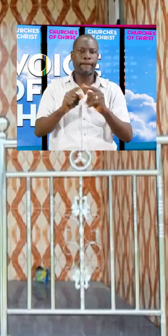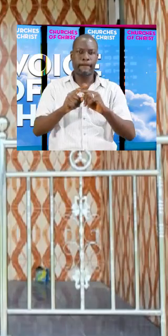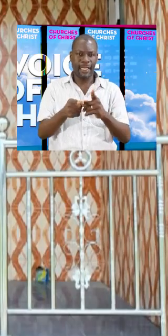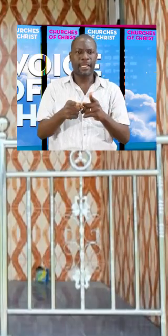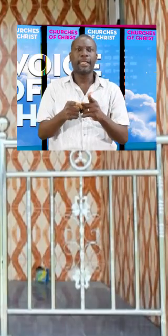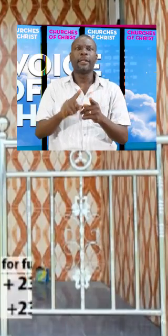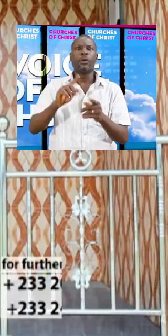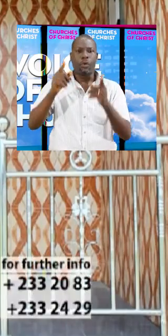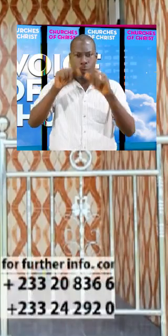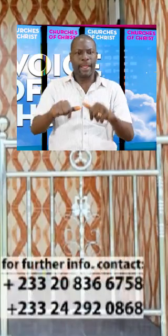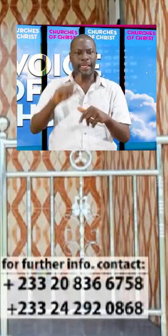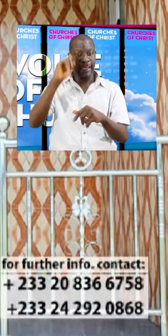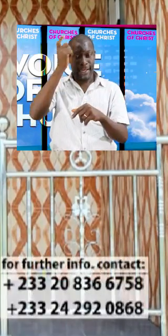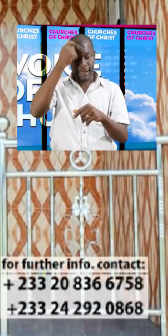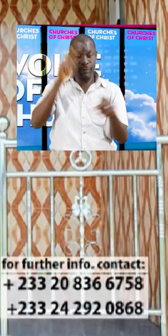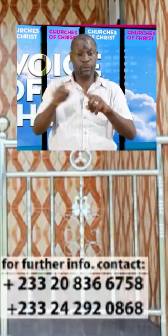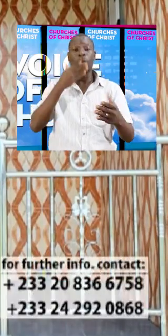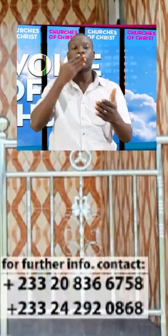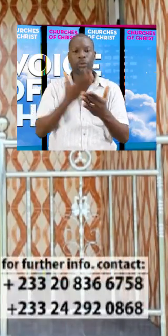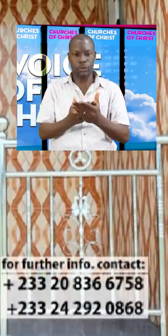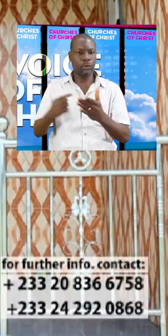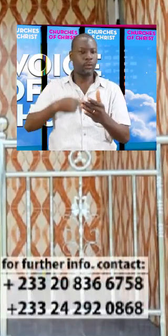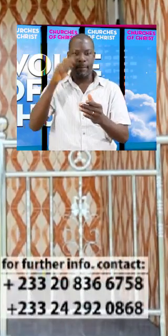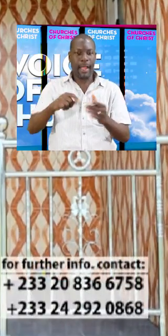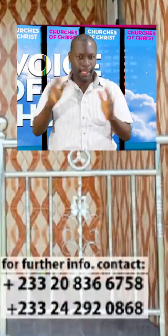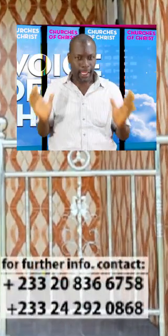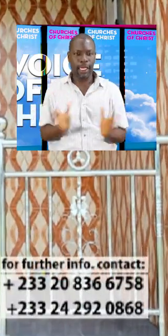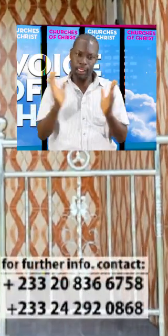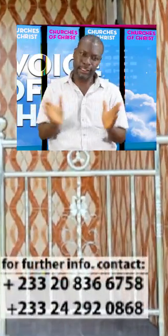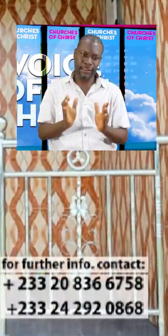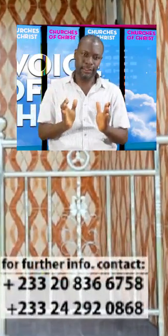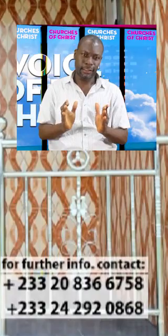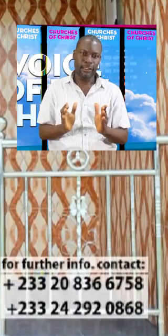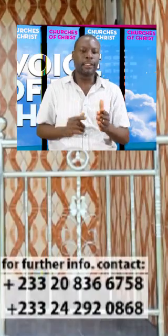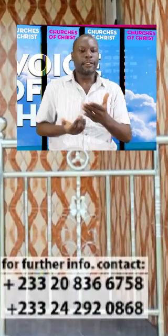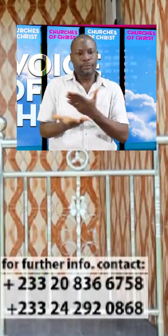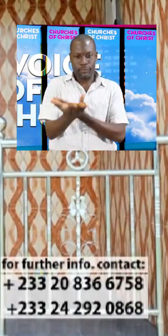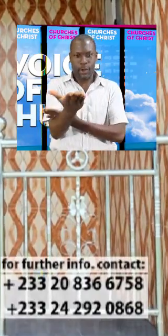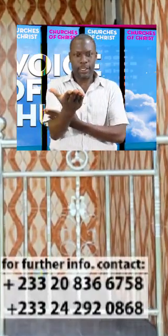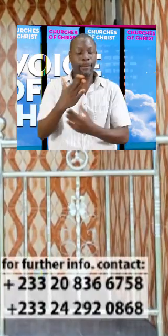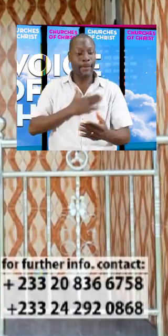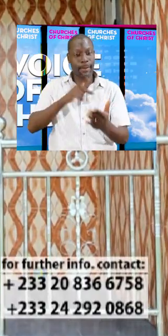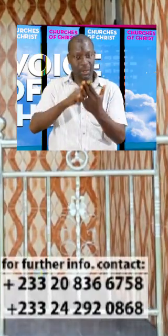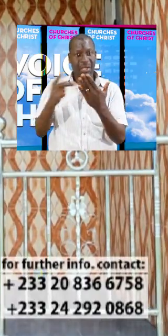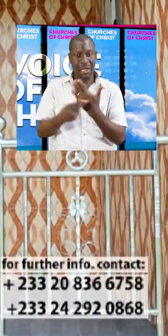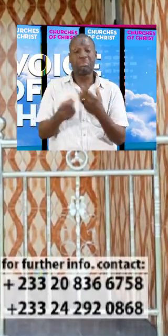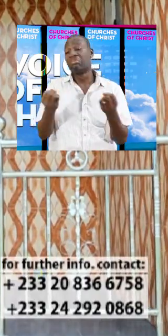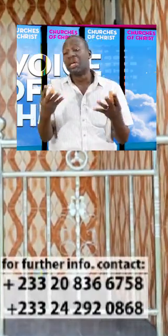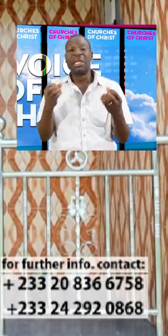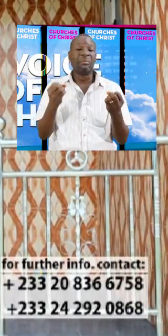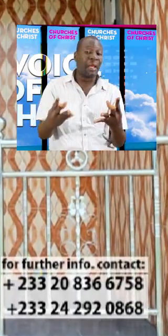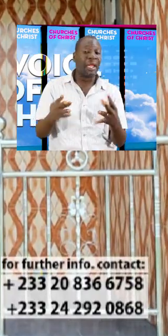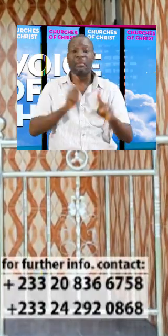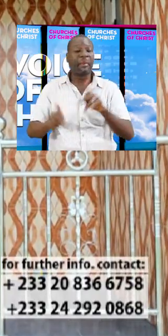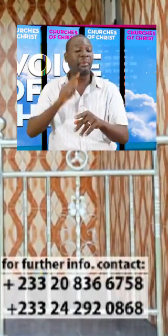no eya de a eye enso so a etwa se ye bona ba so enti anopa e medwuma die minim se ebinom abadane